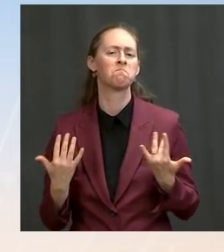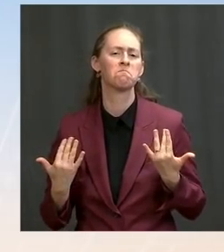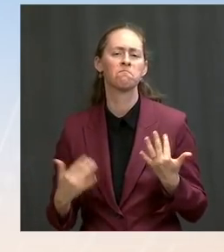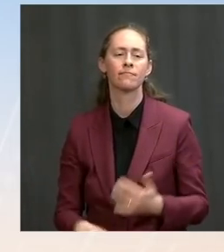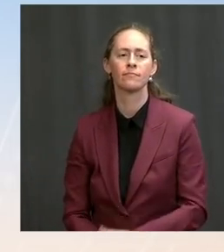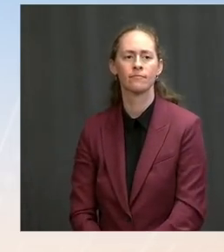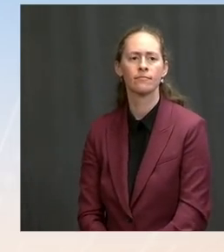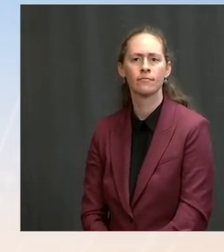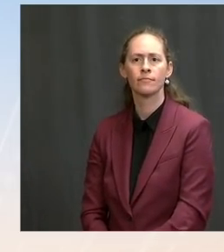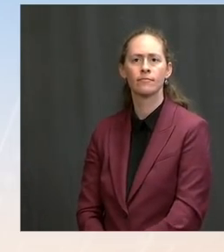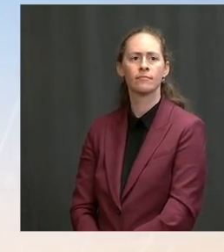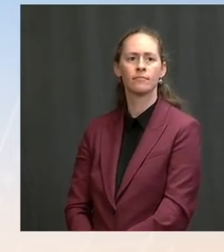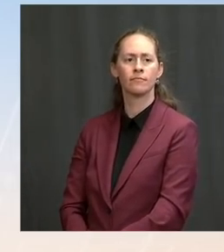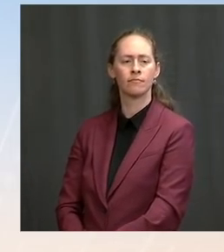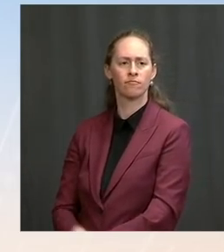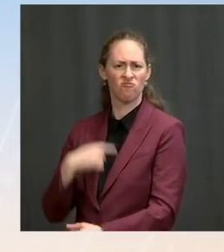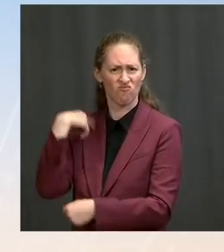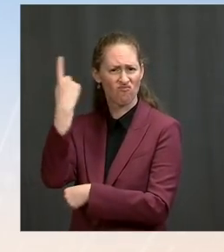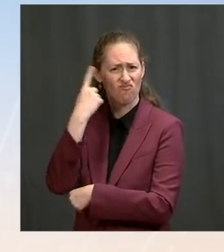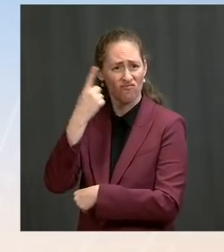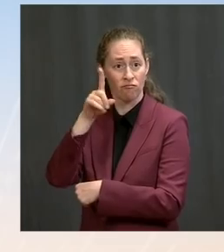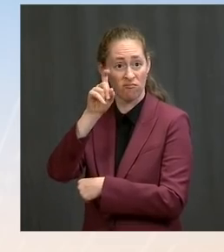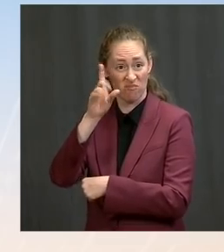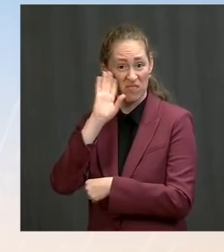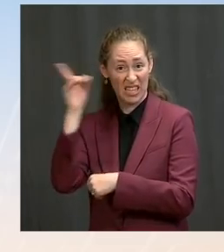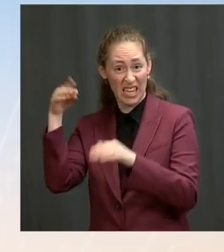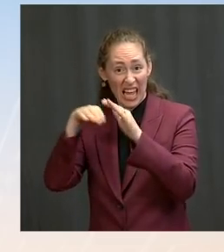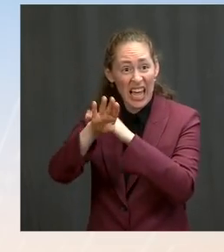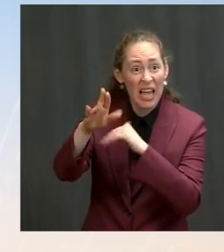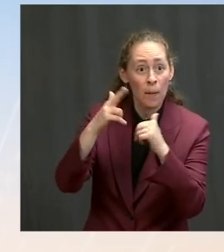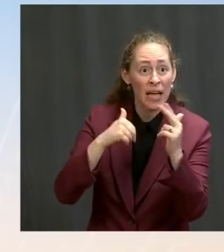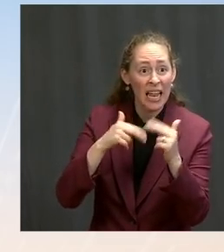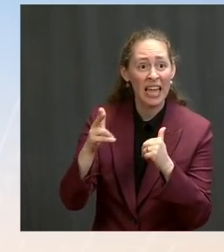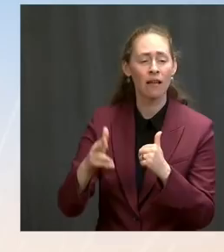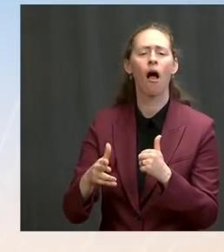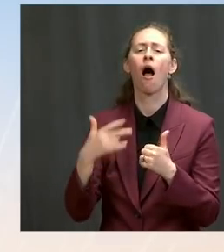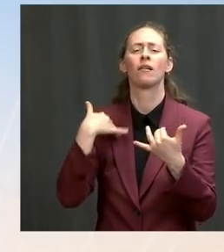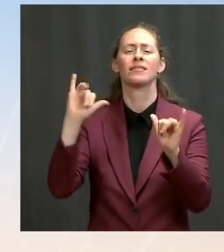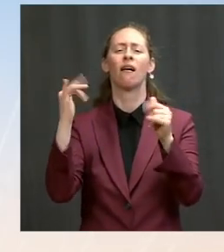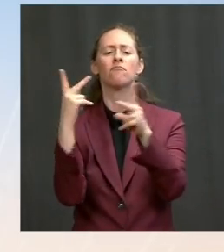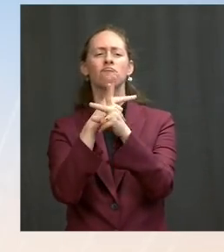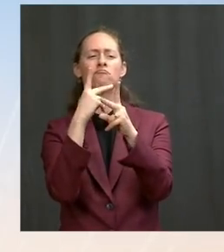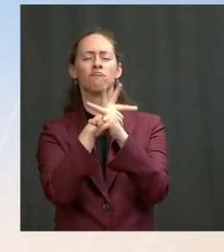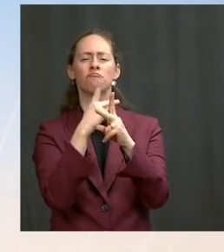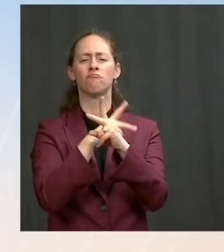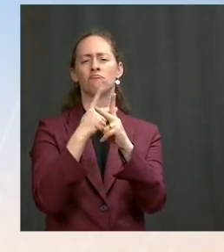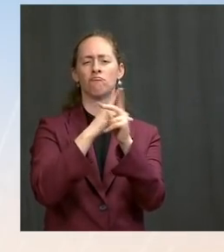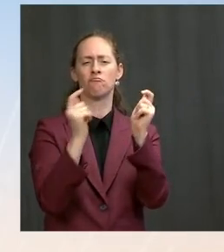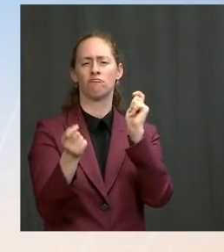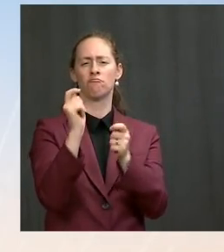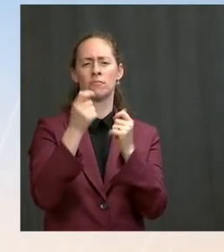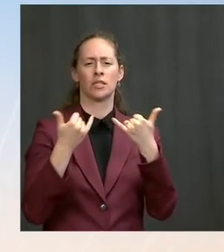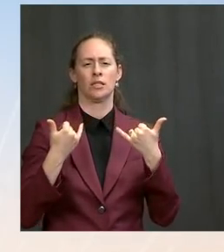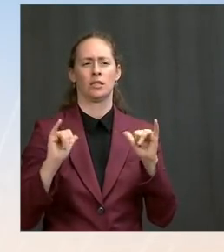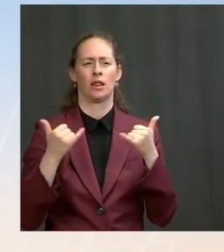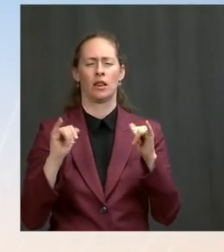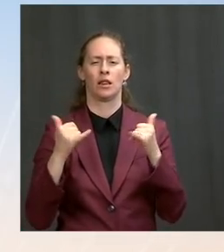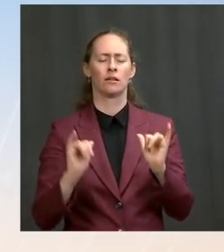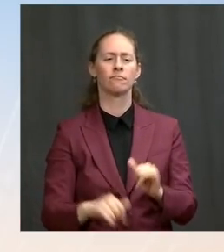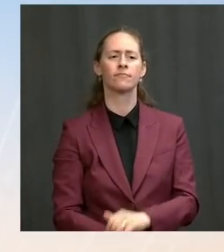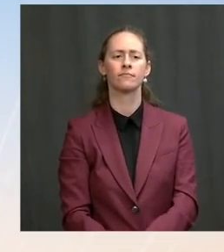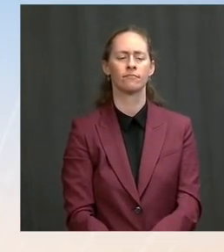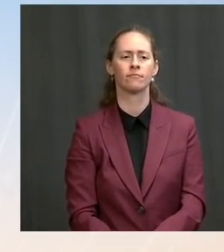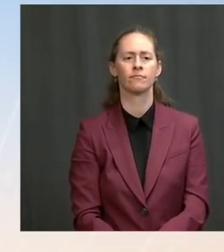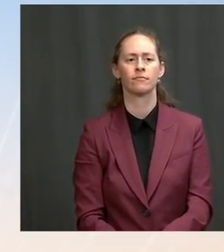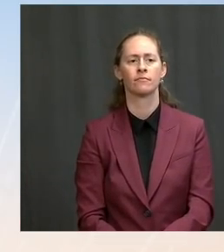or just not able to announce it yet? We're still working out the final components of the trip tomorrow. And as I would note, and the President